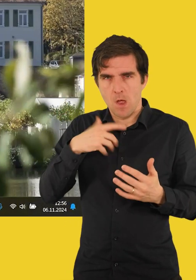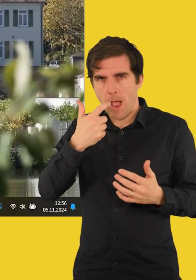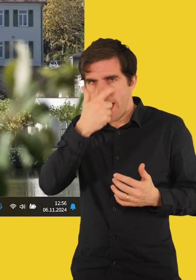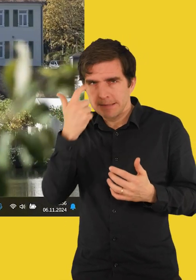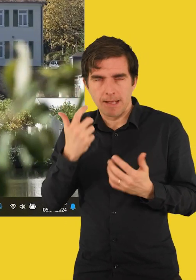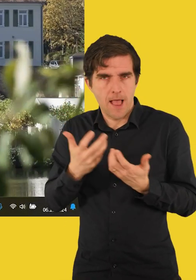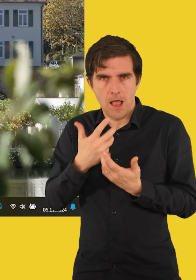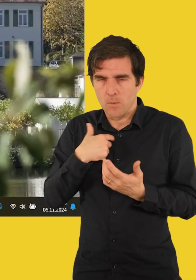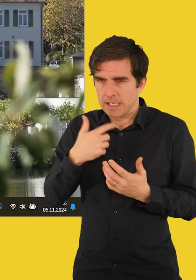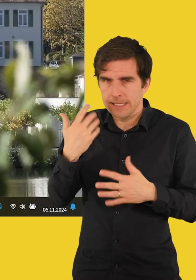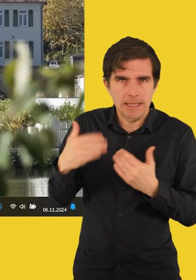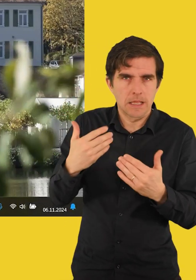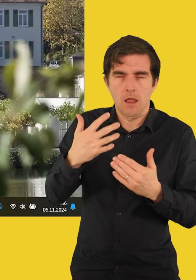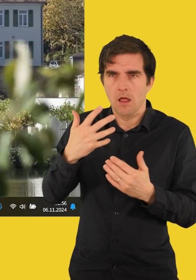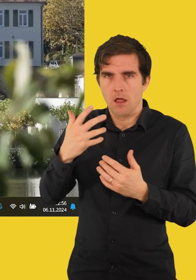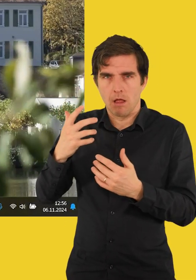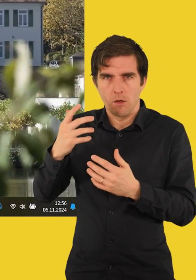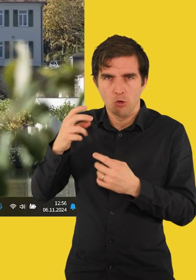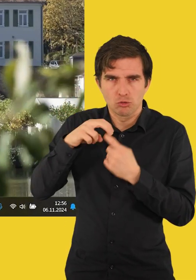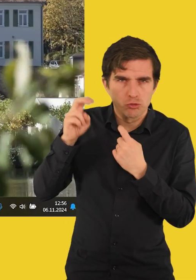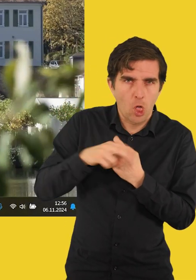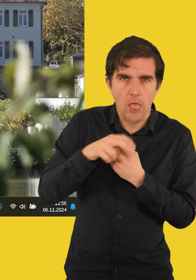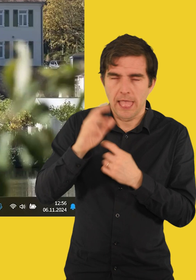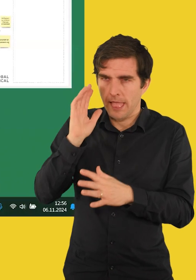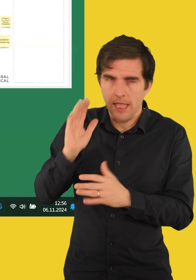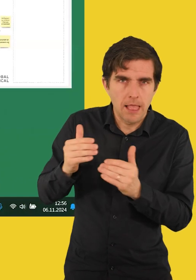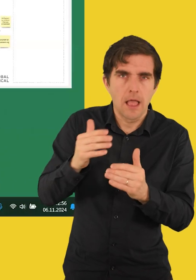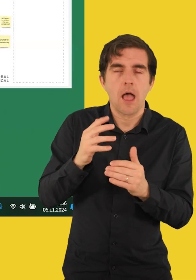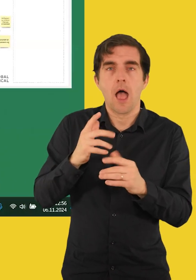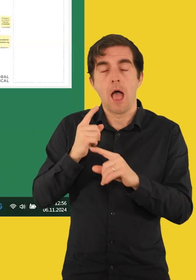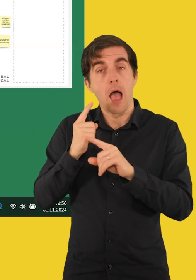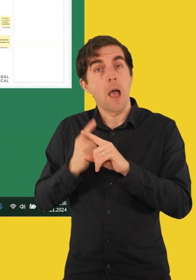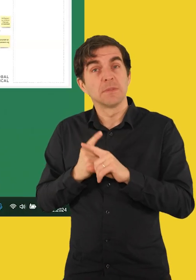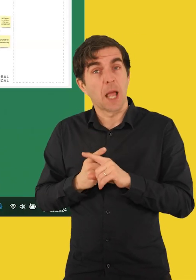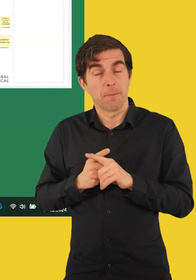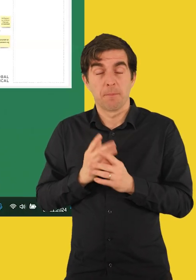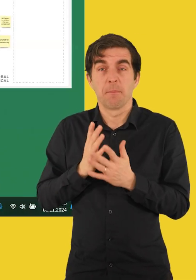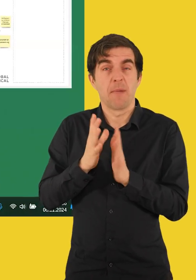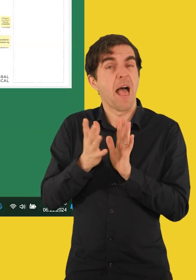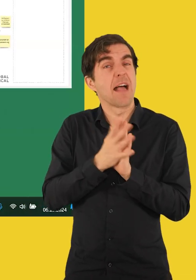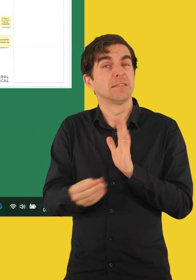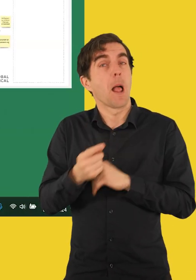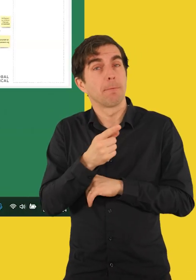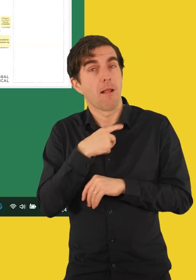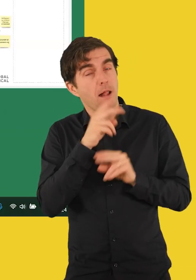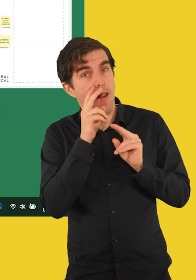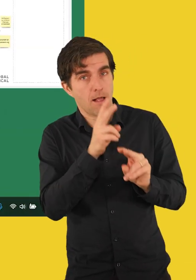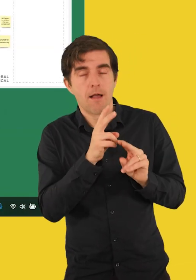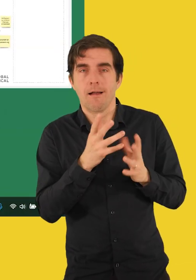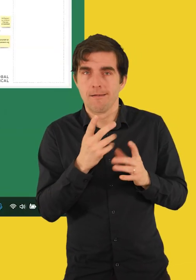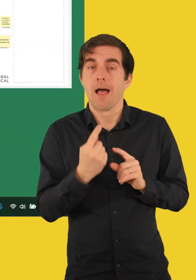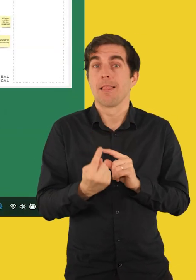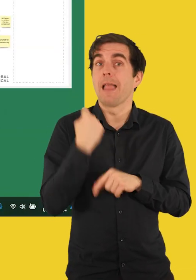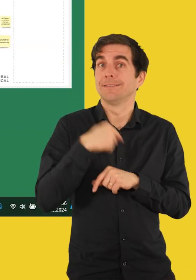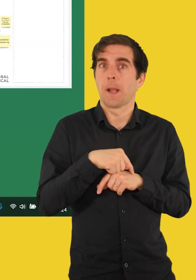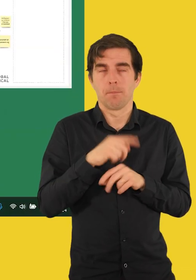this understanding is how we started our journey. And we took Amsterdam as an example. Of